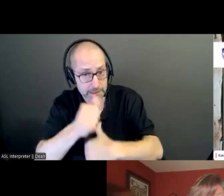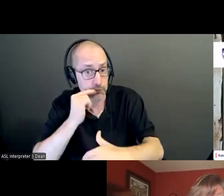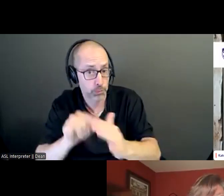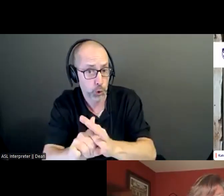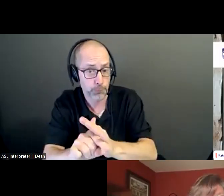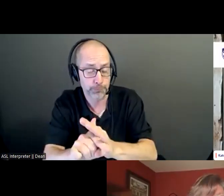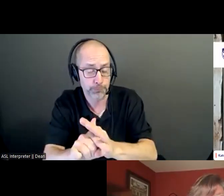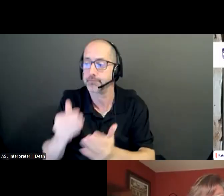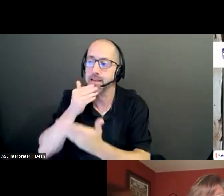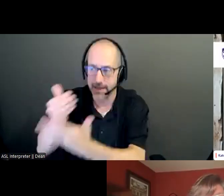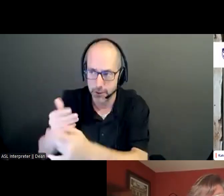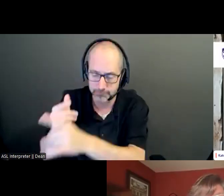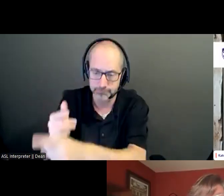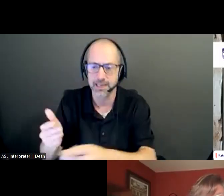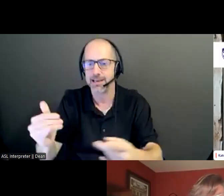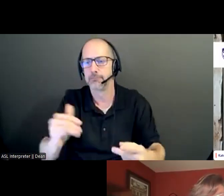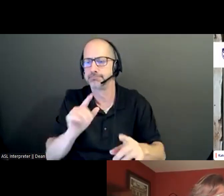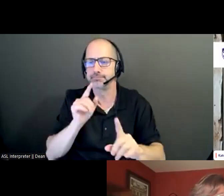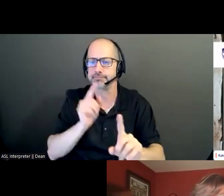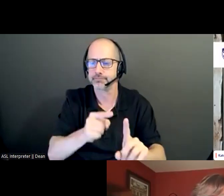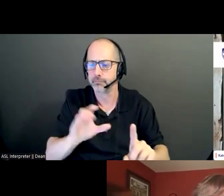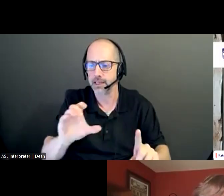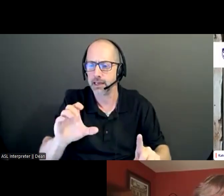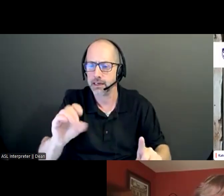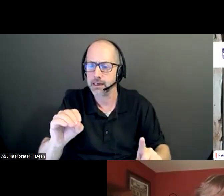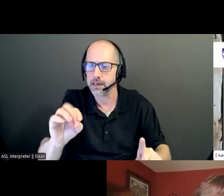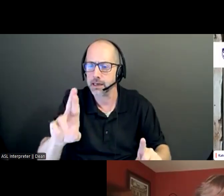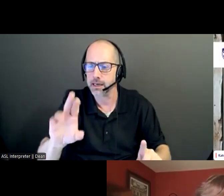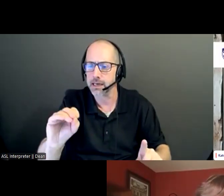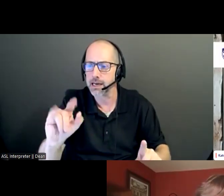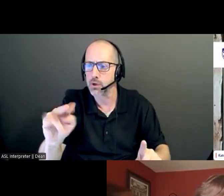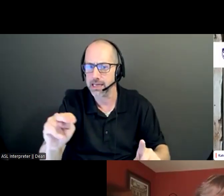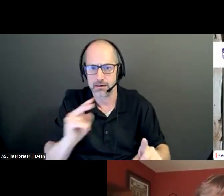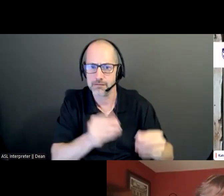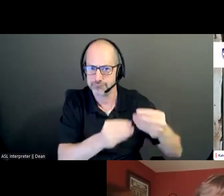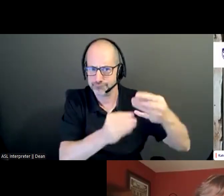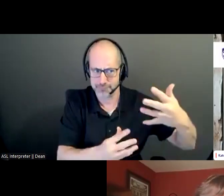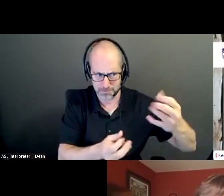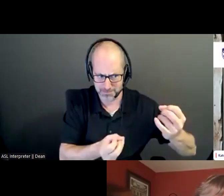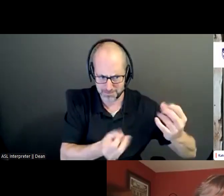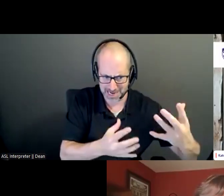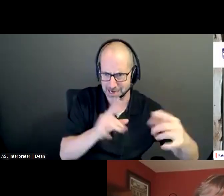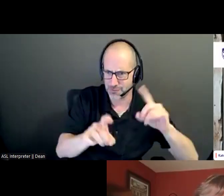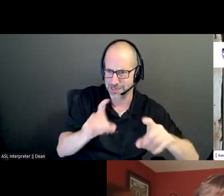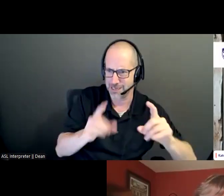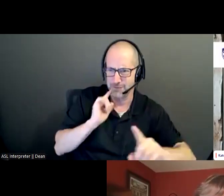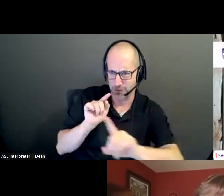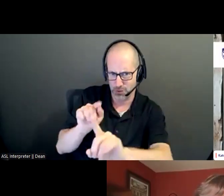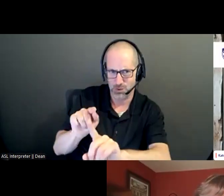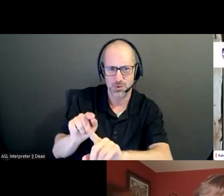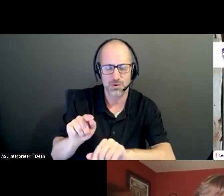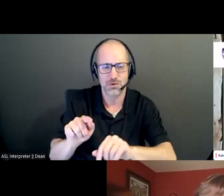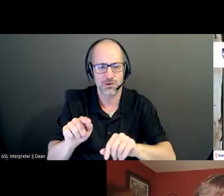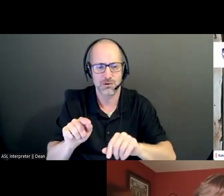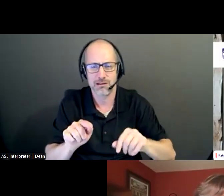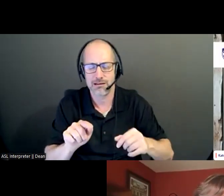Caroline, I'm going to turn to you. There's a number of questions for you in our question